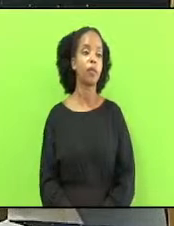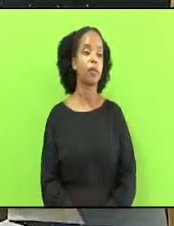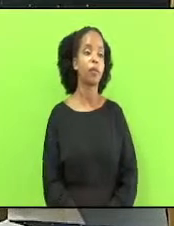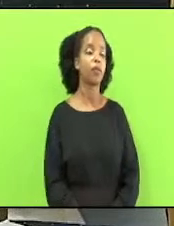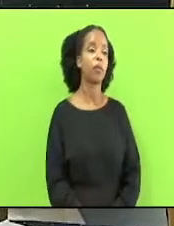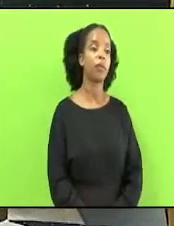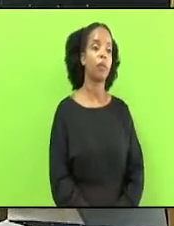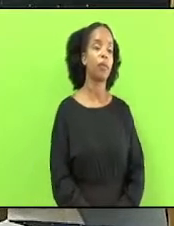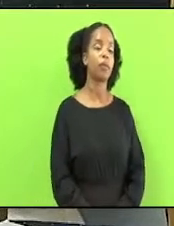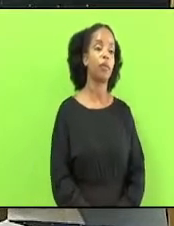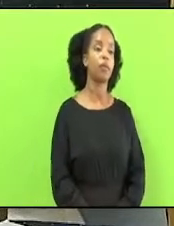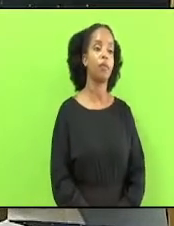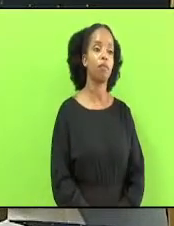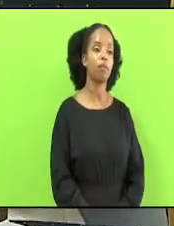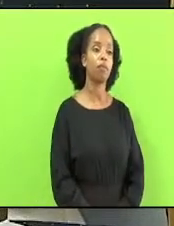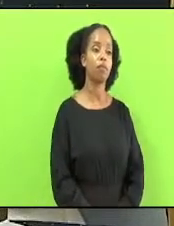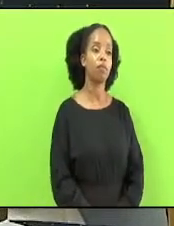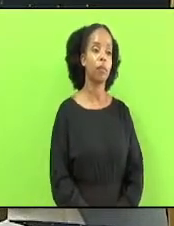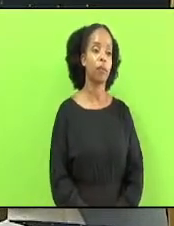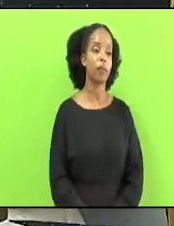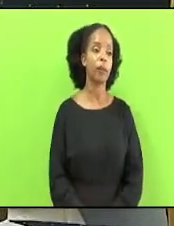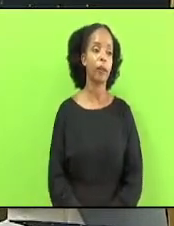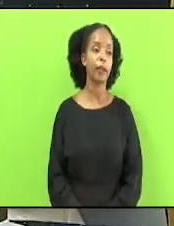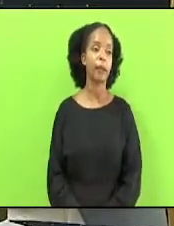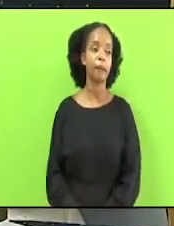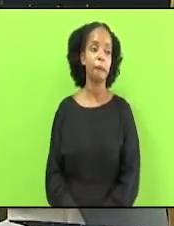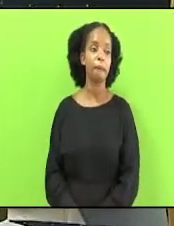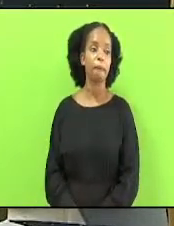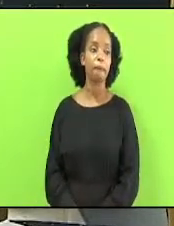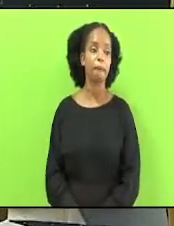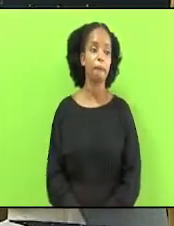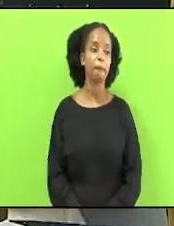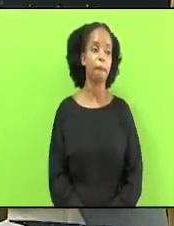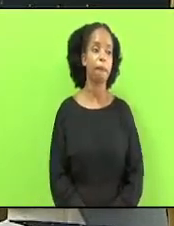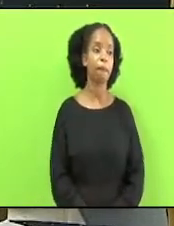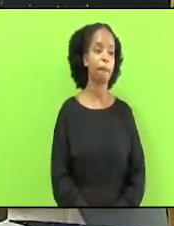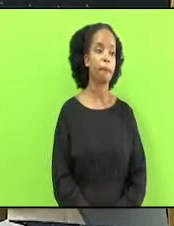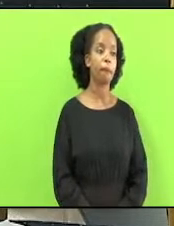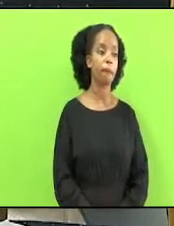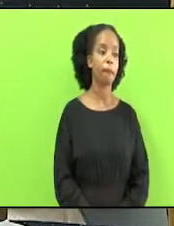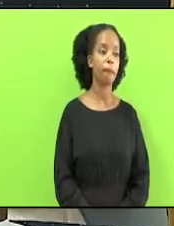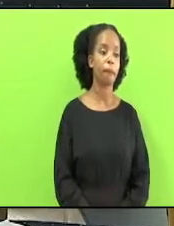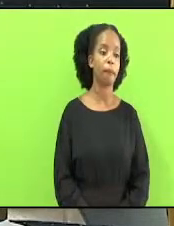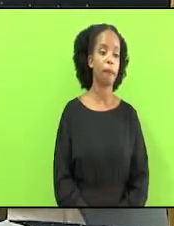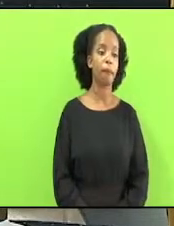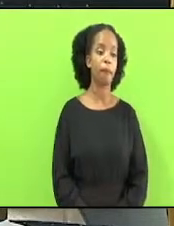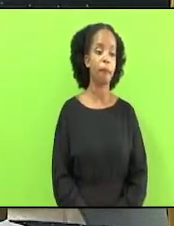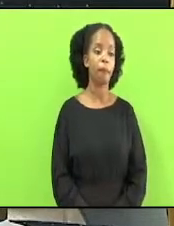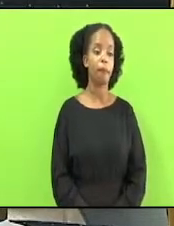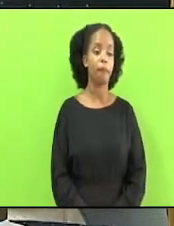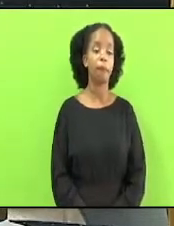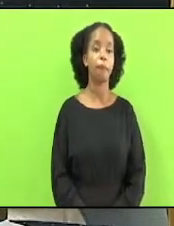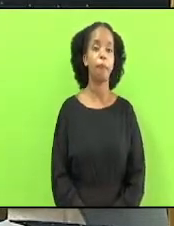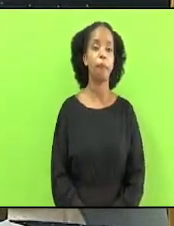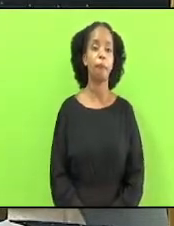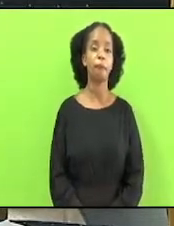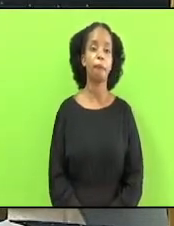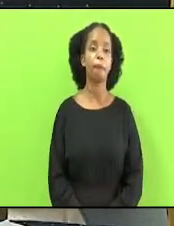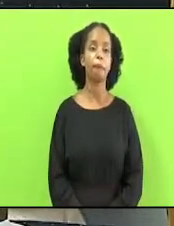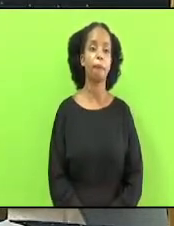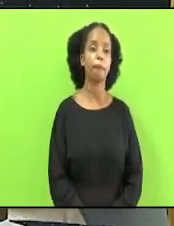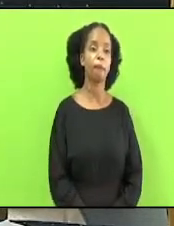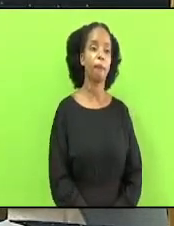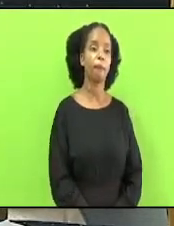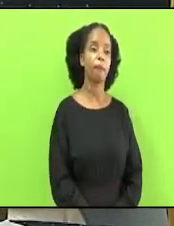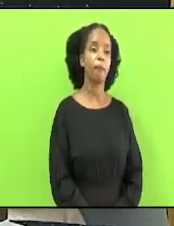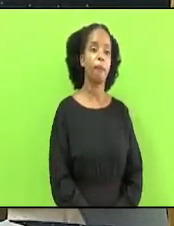experience. We are here to support this bill, but we have